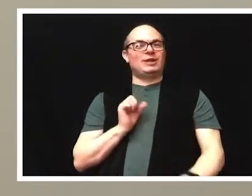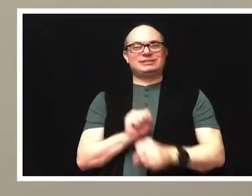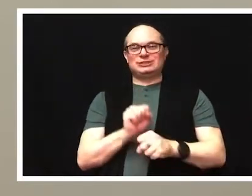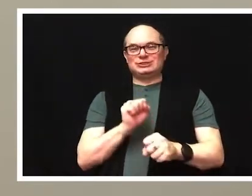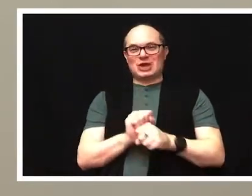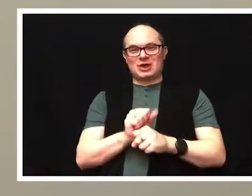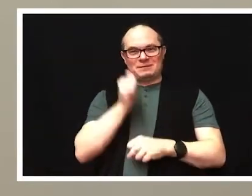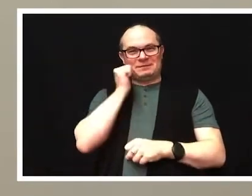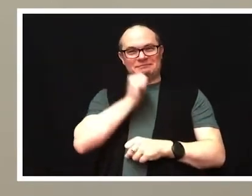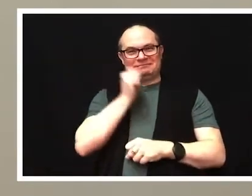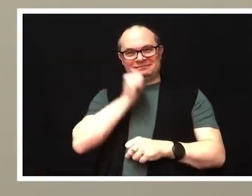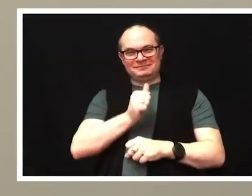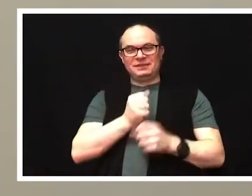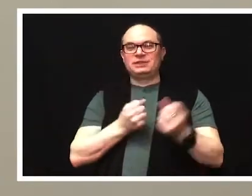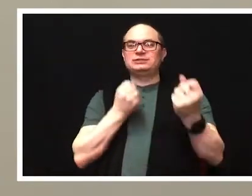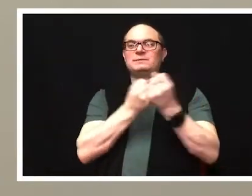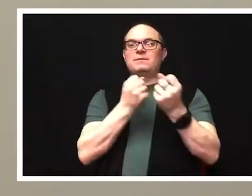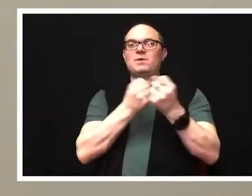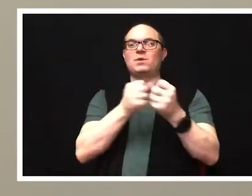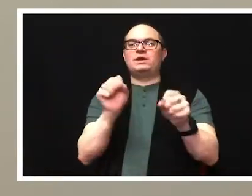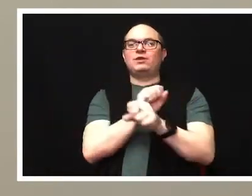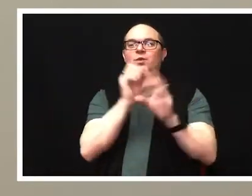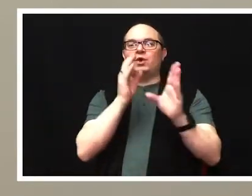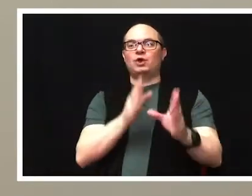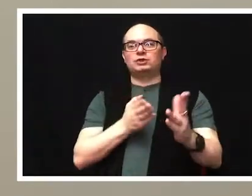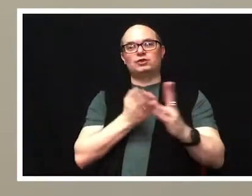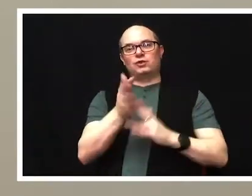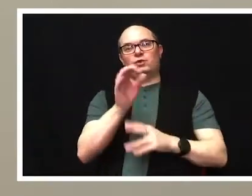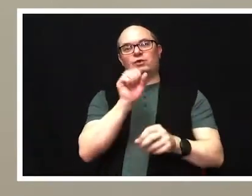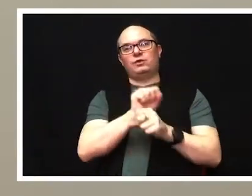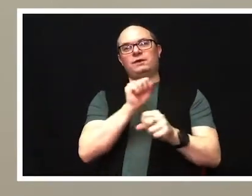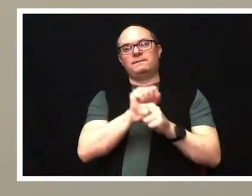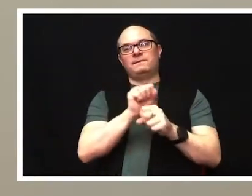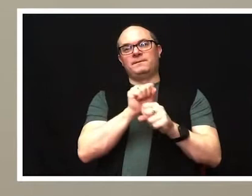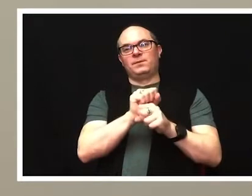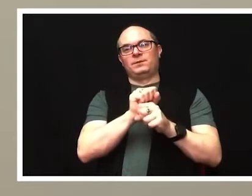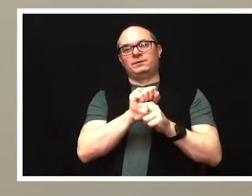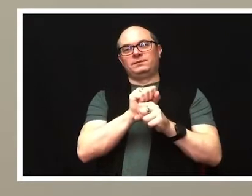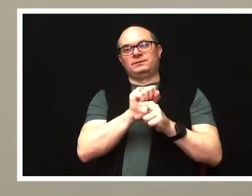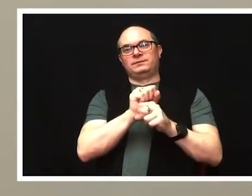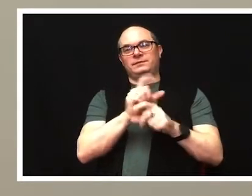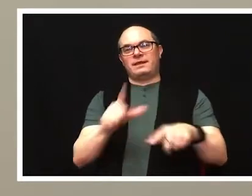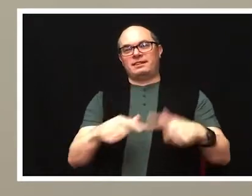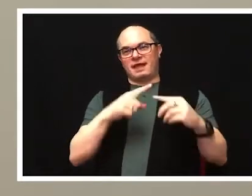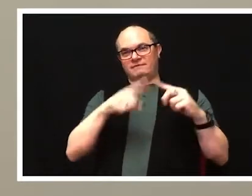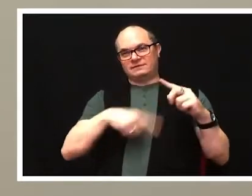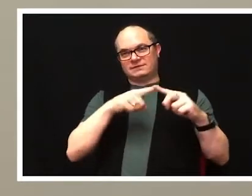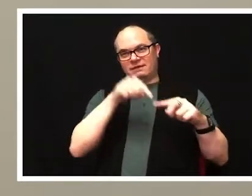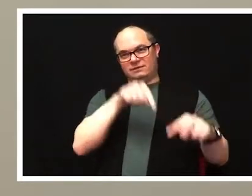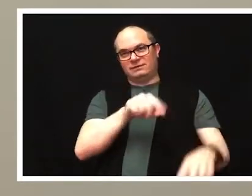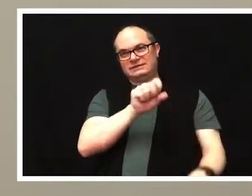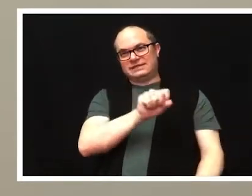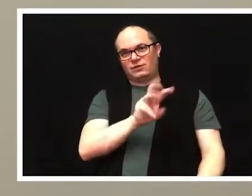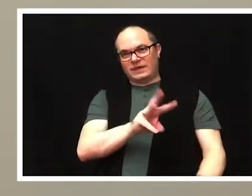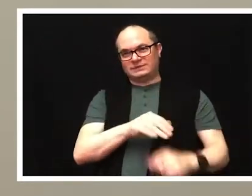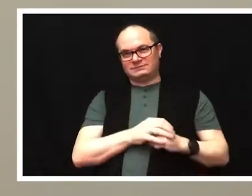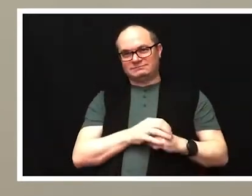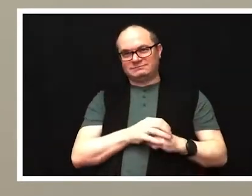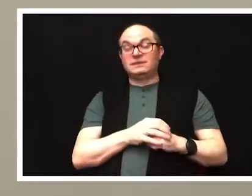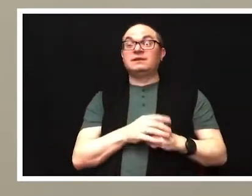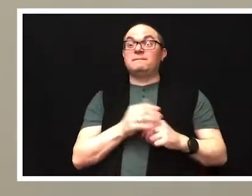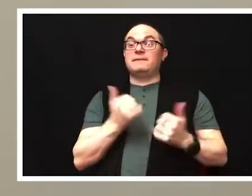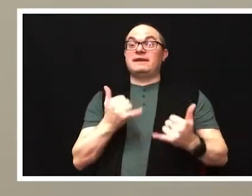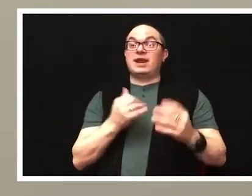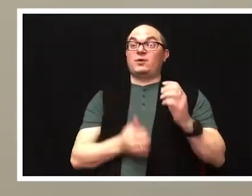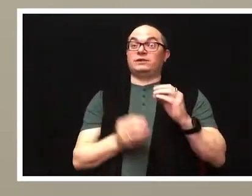job on a normal day, supporting our employees through their employee life cycle at Southwest. But right now, my job means more than